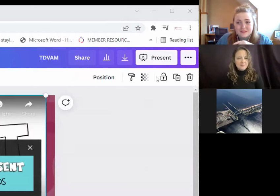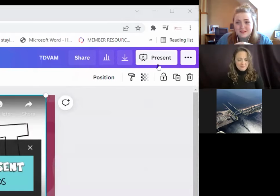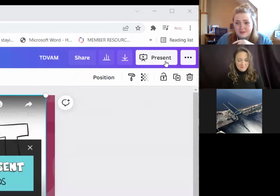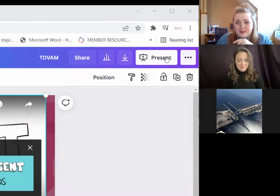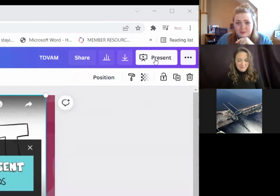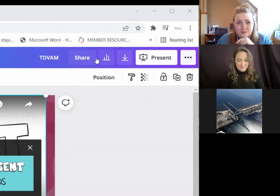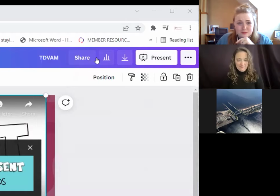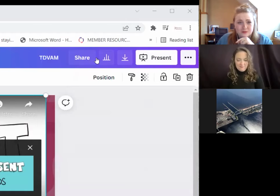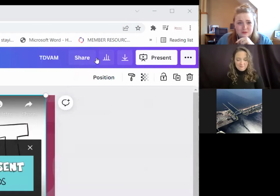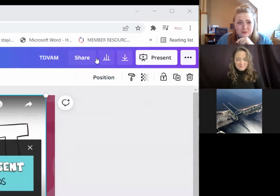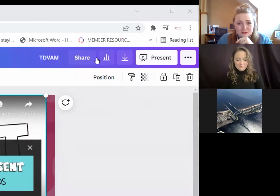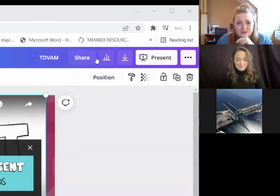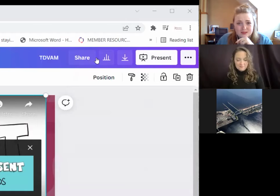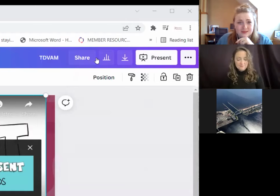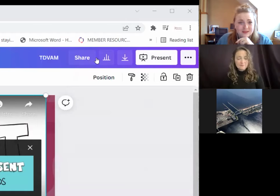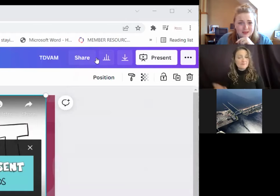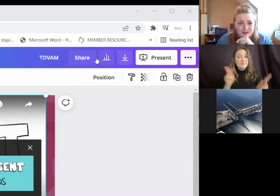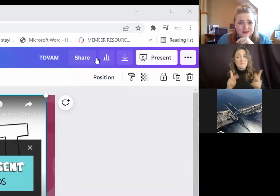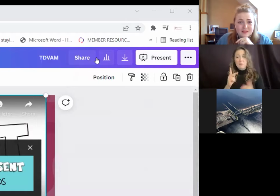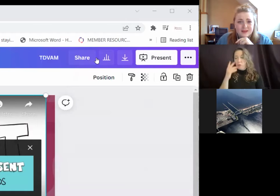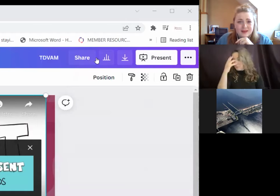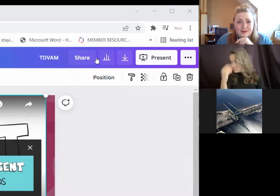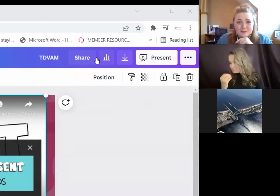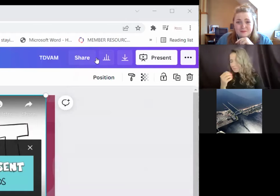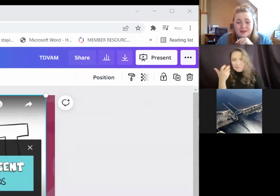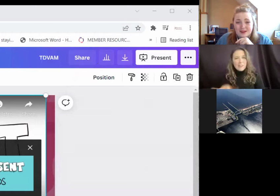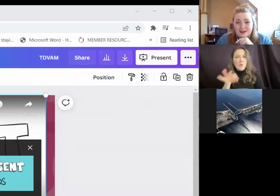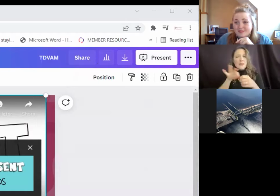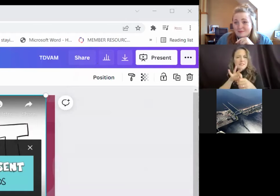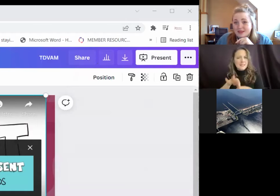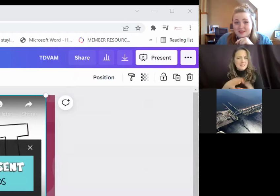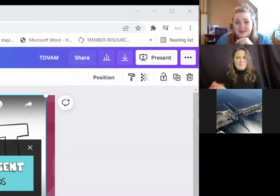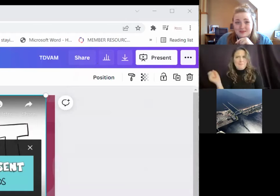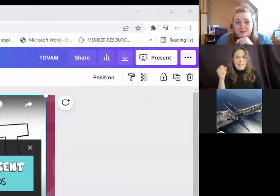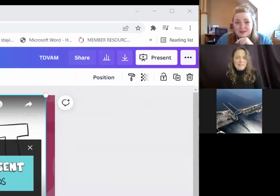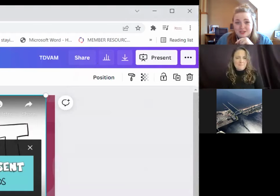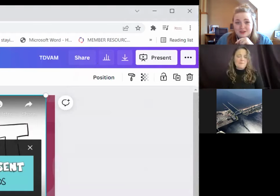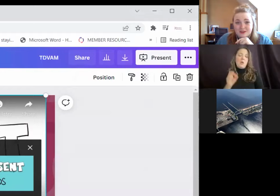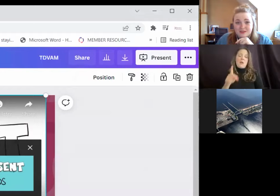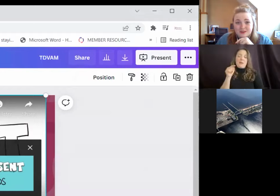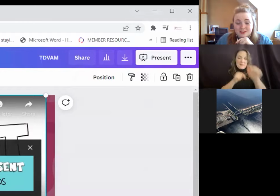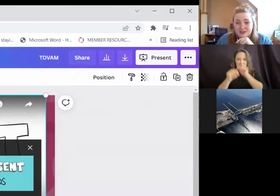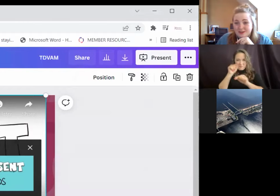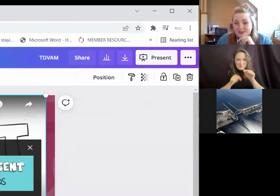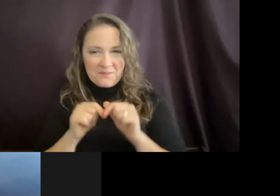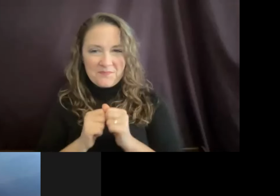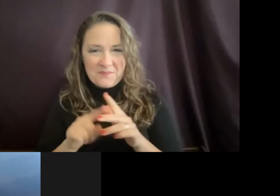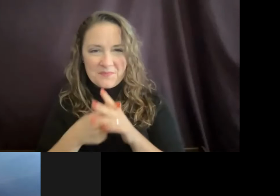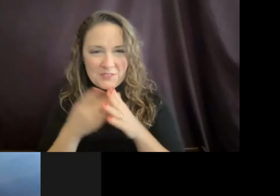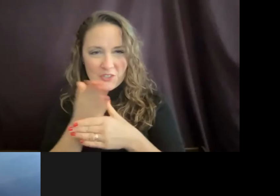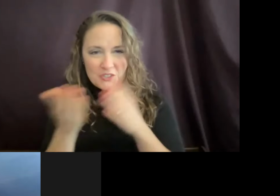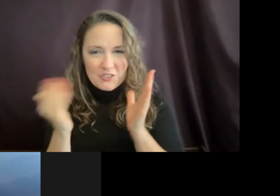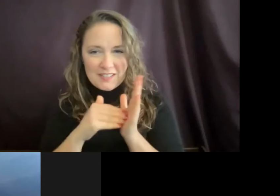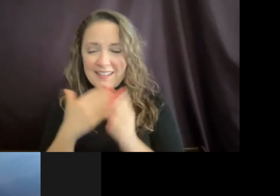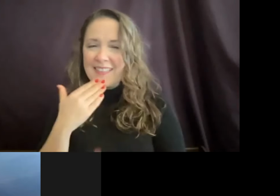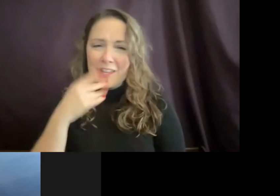The fact that unconscious people don't want tea. Yeah. All right, let me stop sharing and start sharing again. Thank